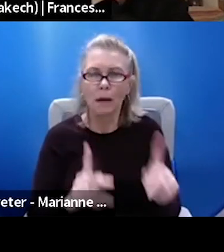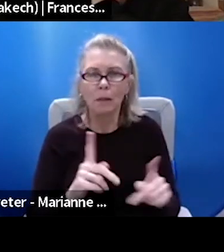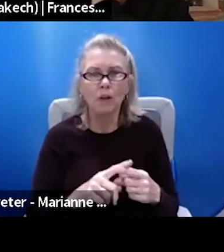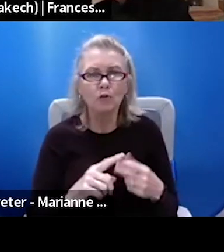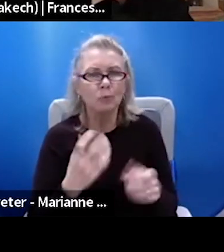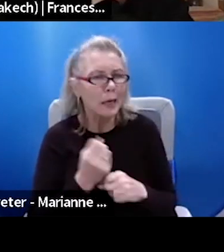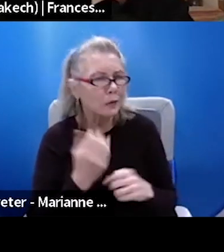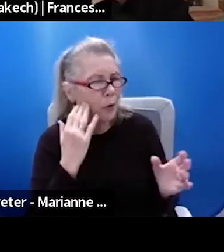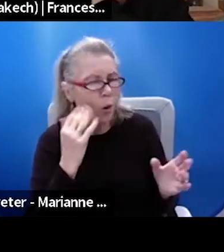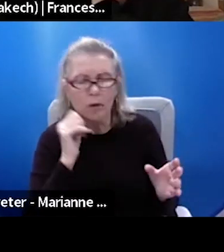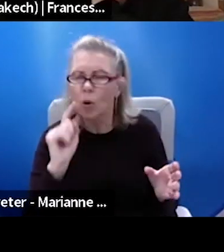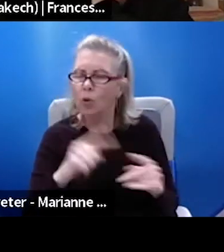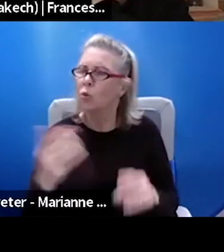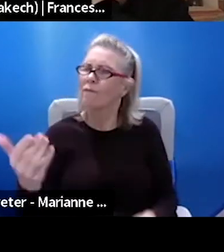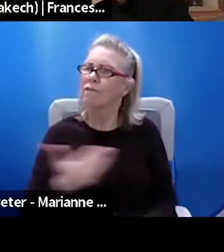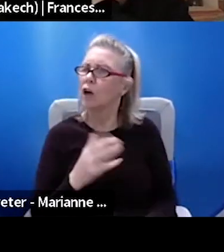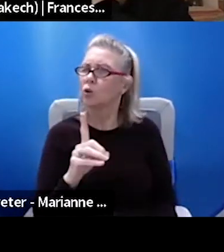things, but to really invite